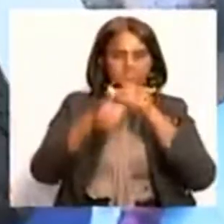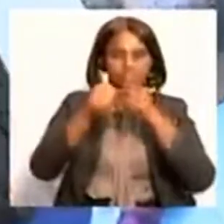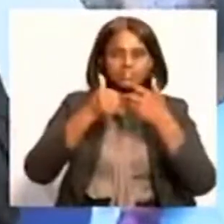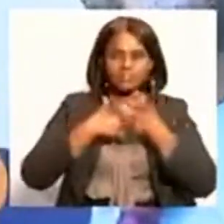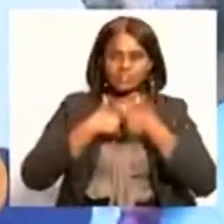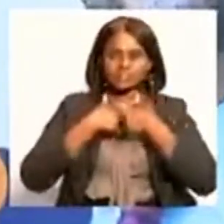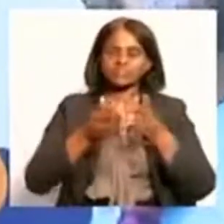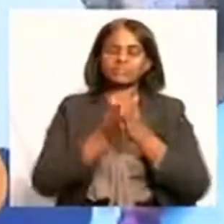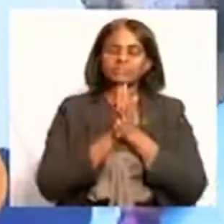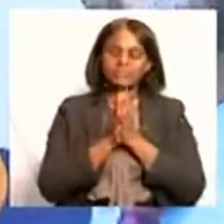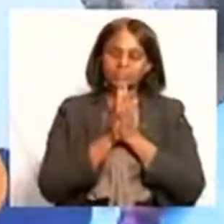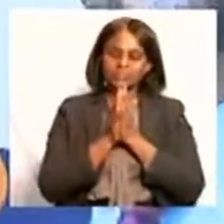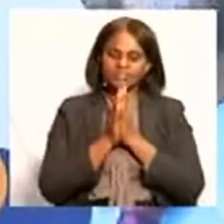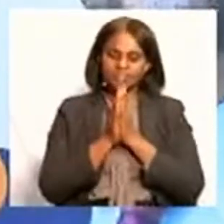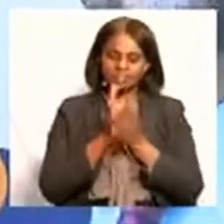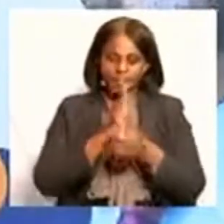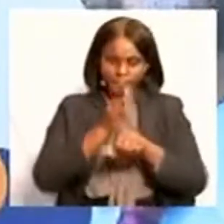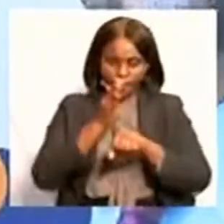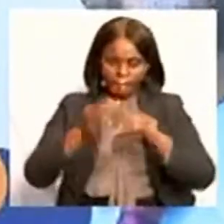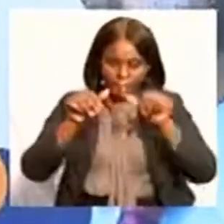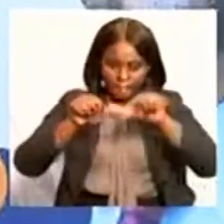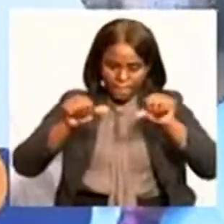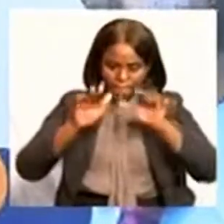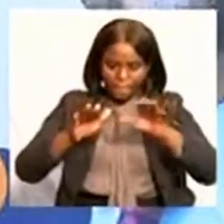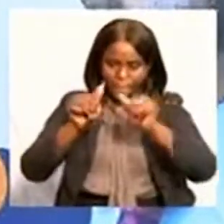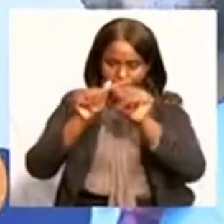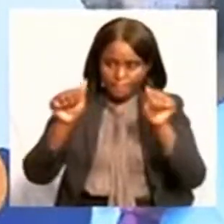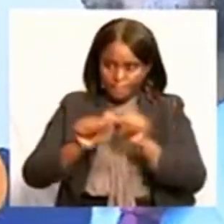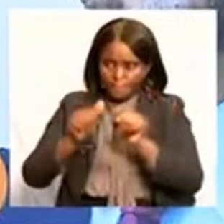once the Auditor General goes and audits,